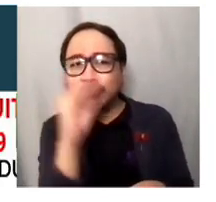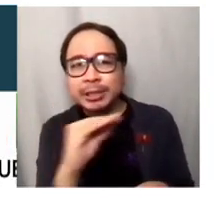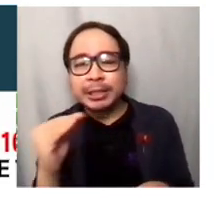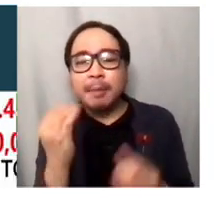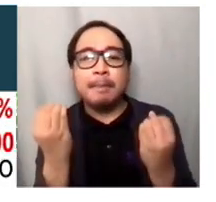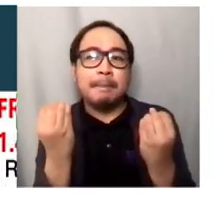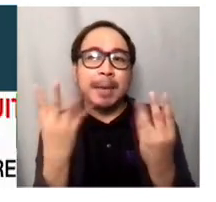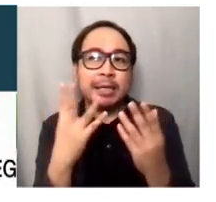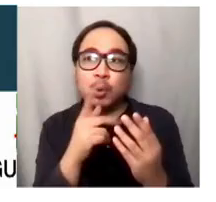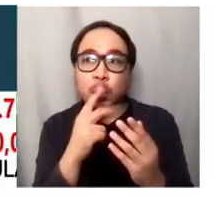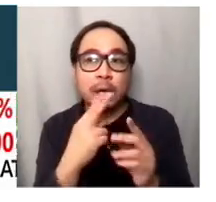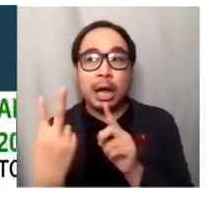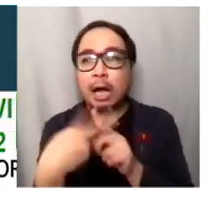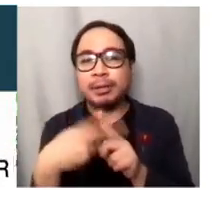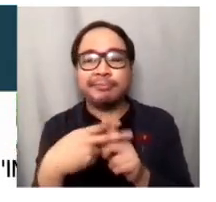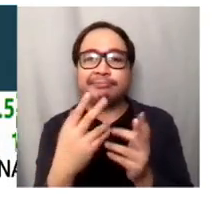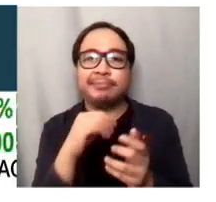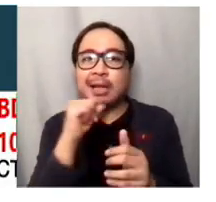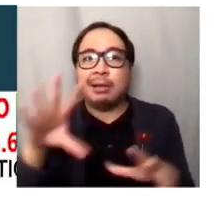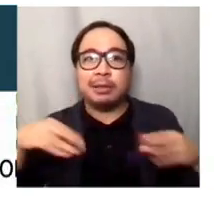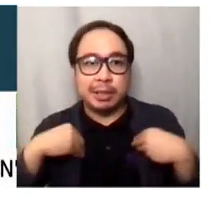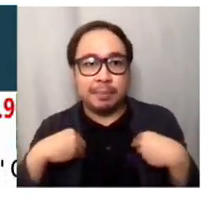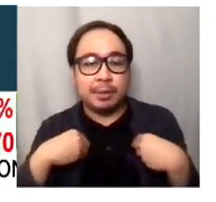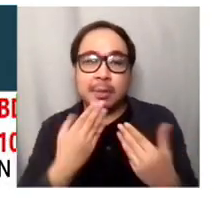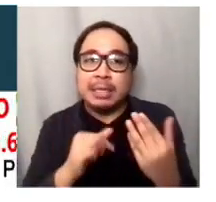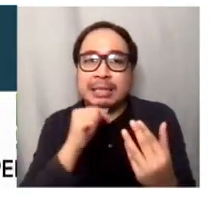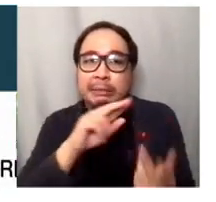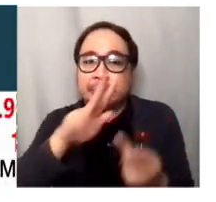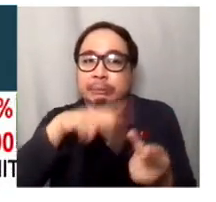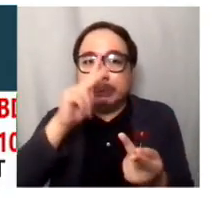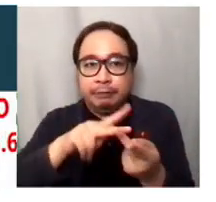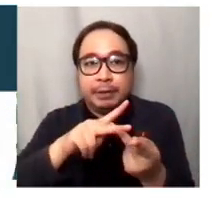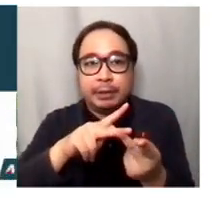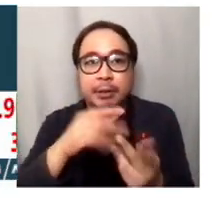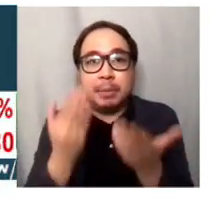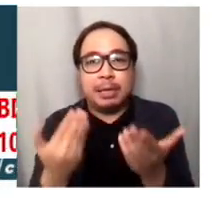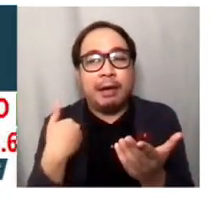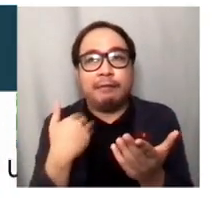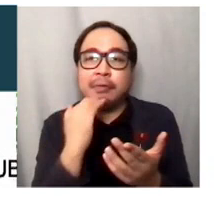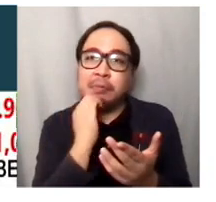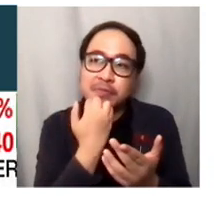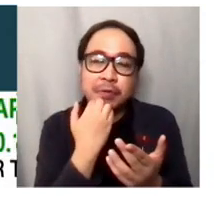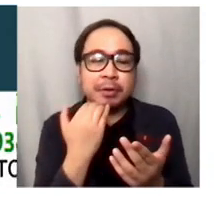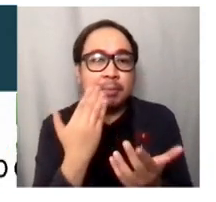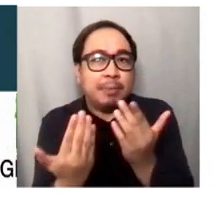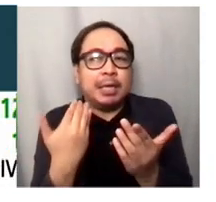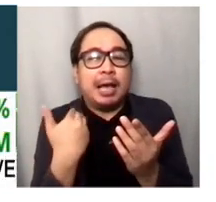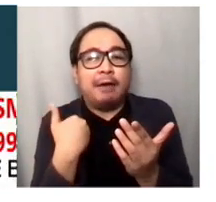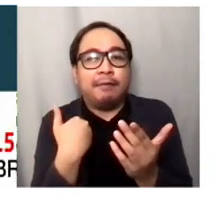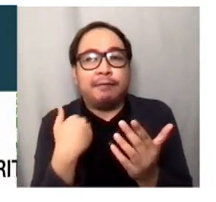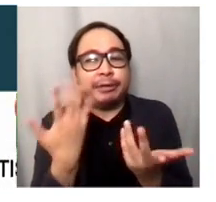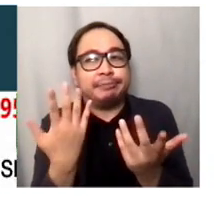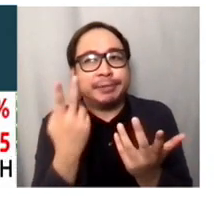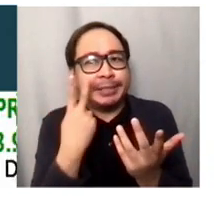were denied by them. So they're not perfect. Sometimes there might be lapses. There might be misappreciation of the